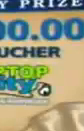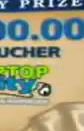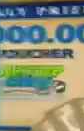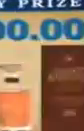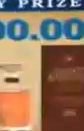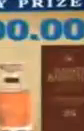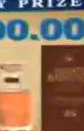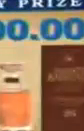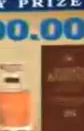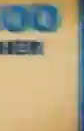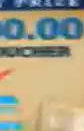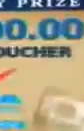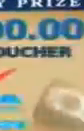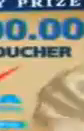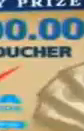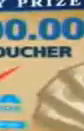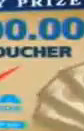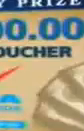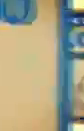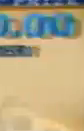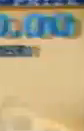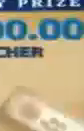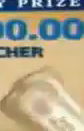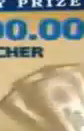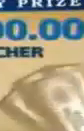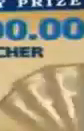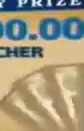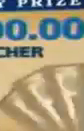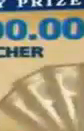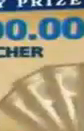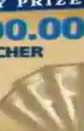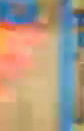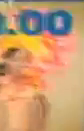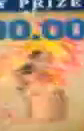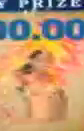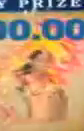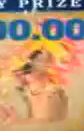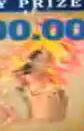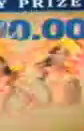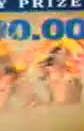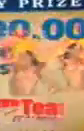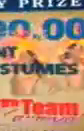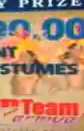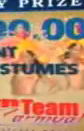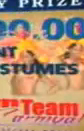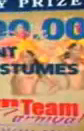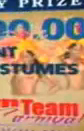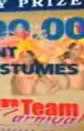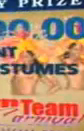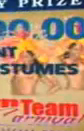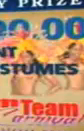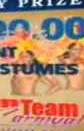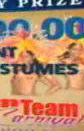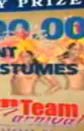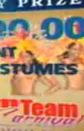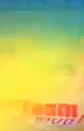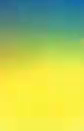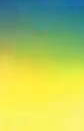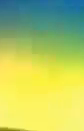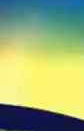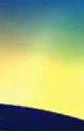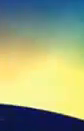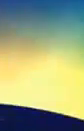Hanky Bannister, Extra Food Supermarket, Ebony Radio 104 FM, and Dream Team's 2011 Carnival presentation. But wait,